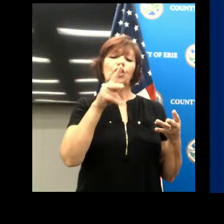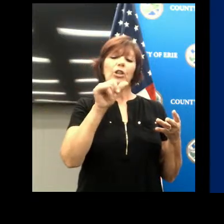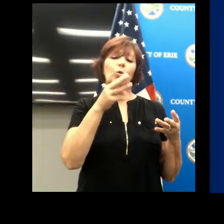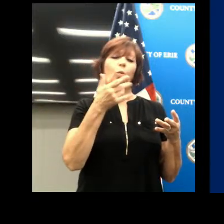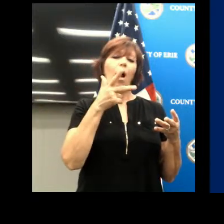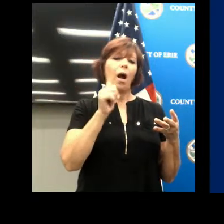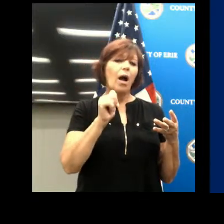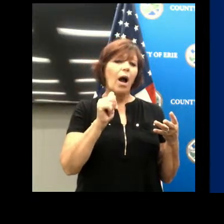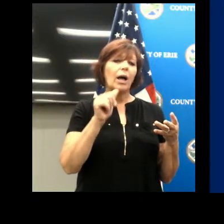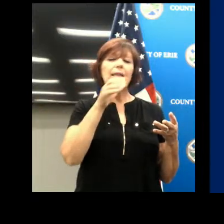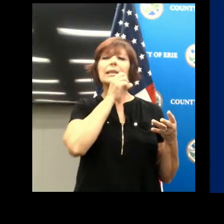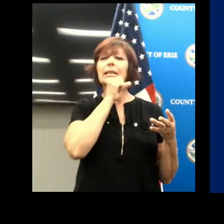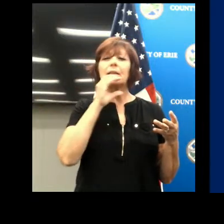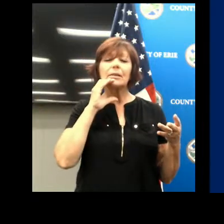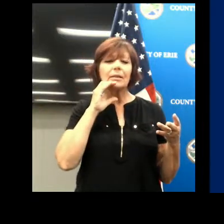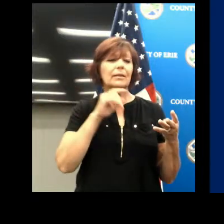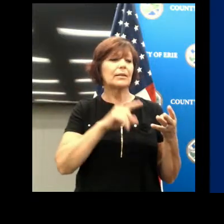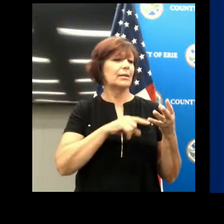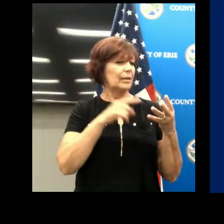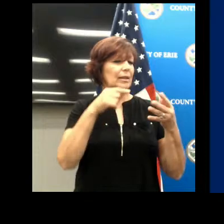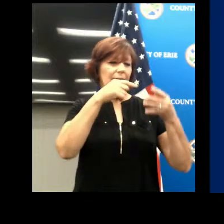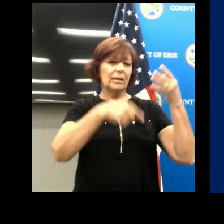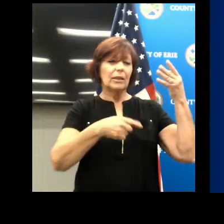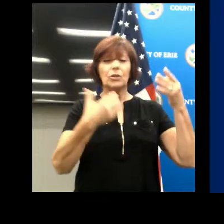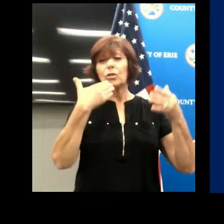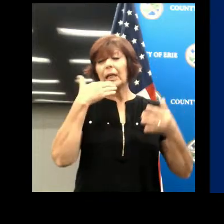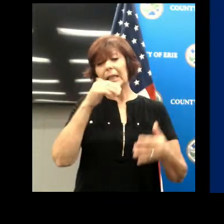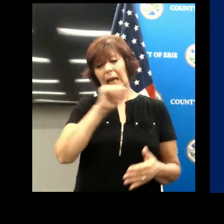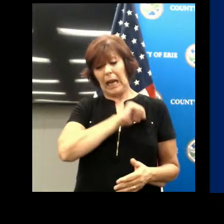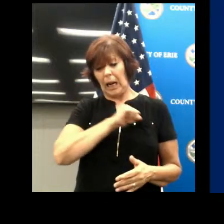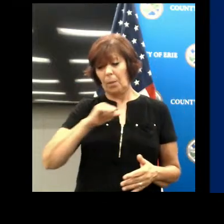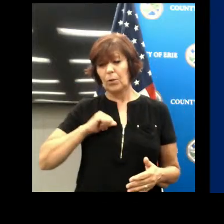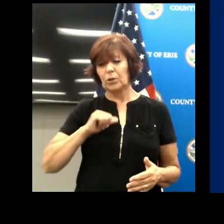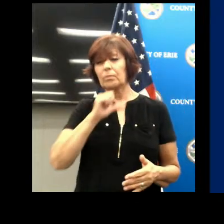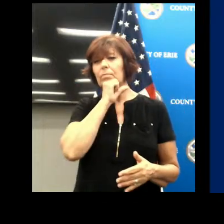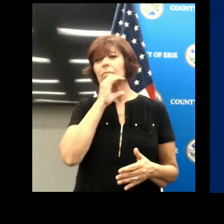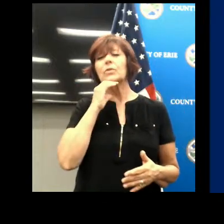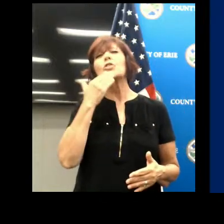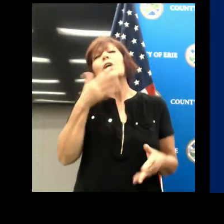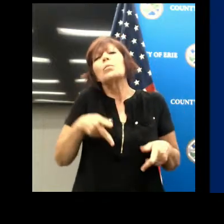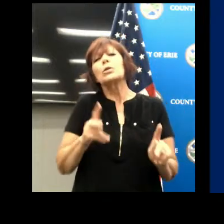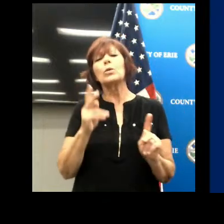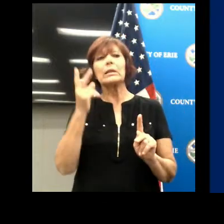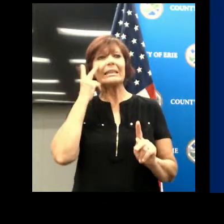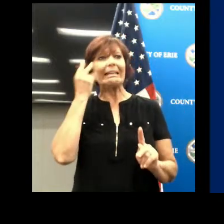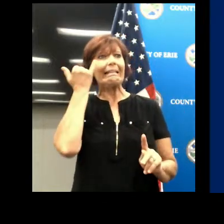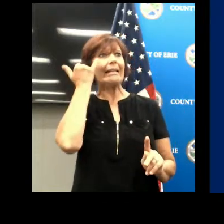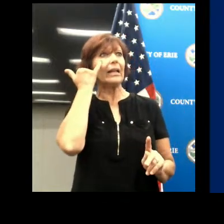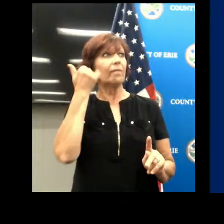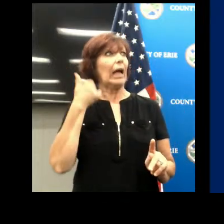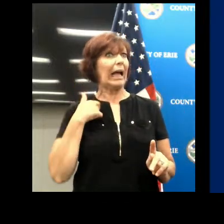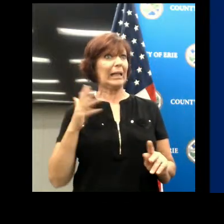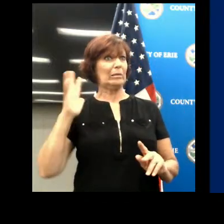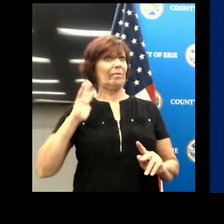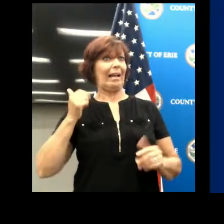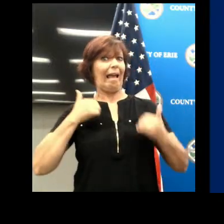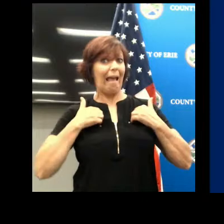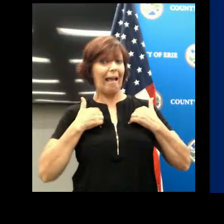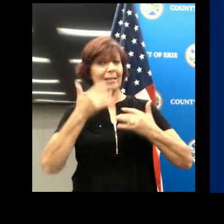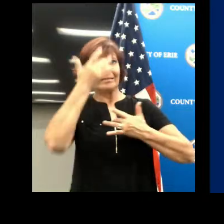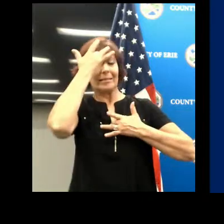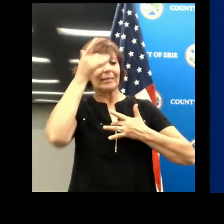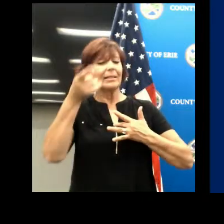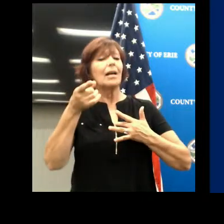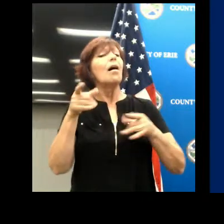Amherst Senior Center. So, again, this is a good opportunity to know whether you've been exposed or not, and also gives us some